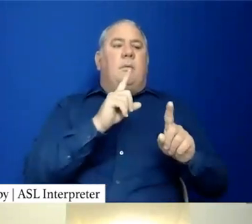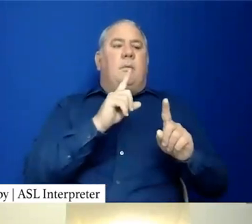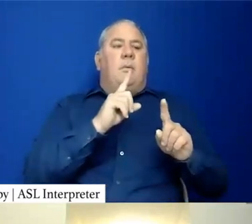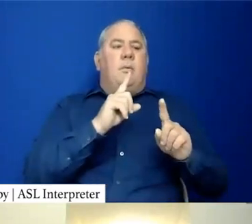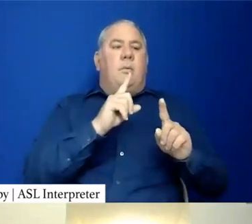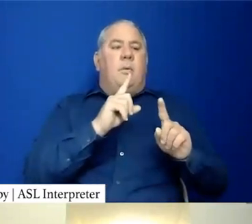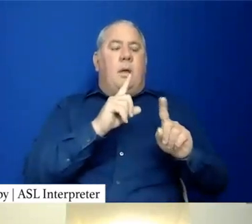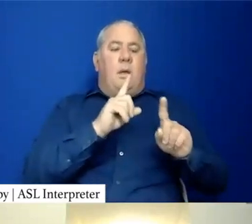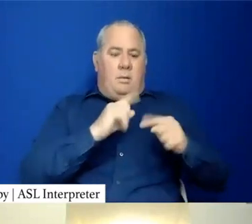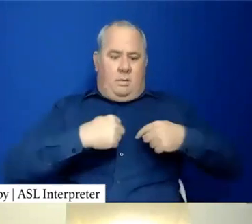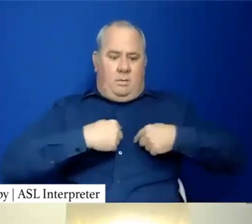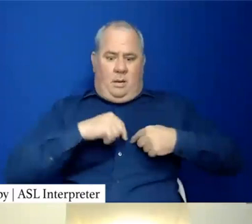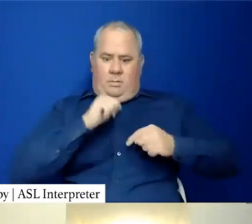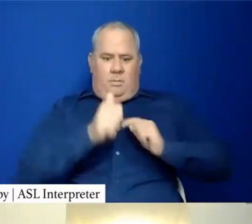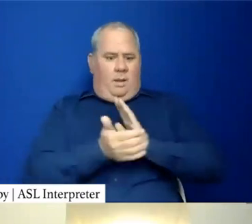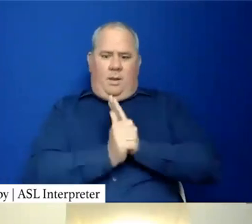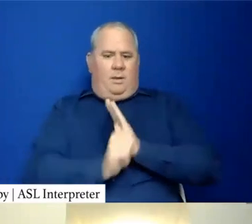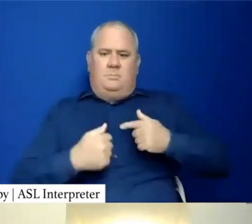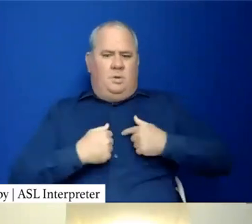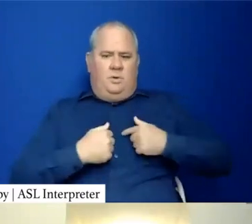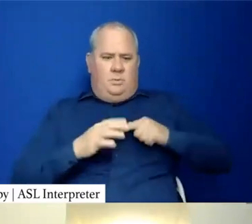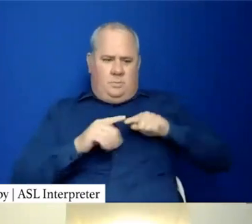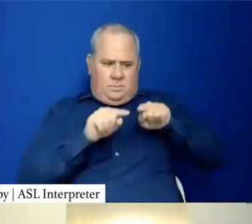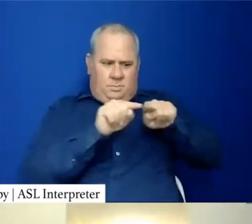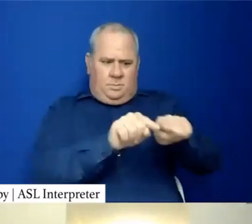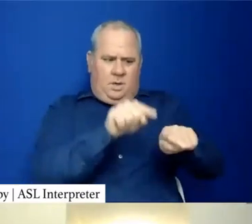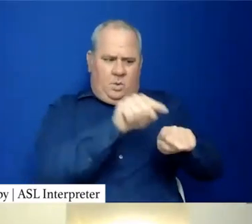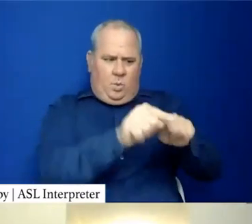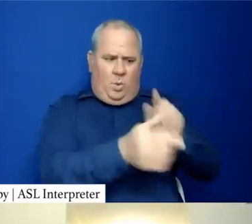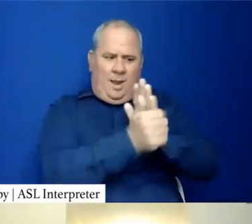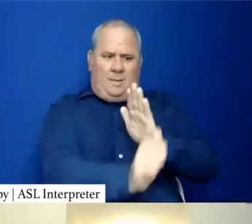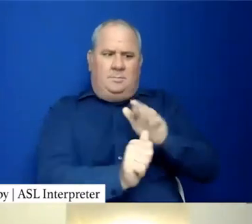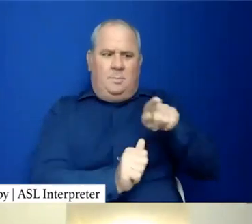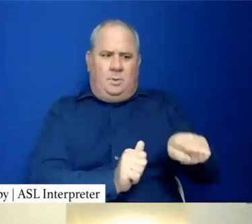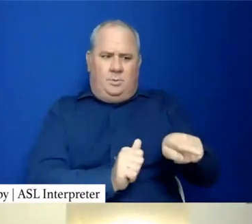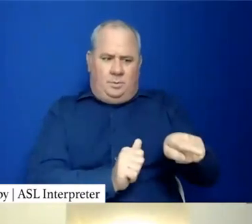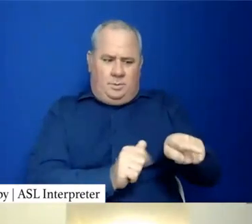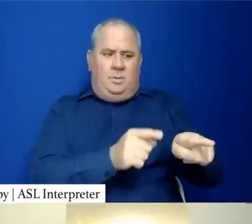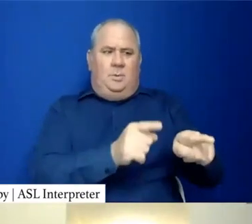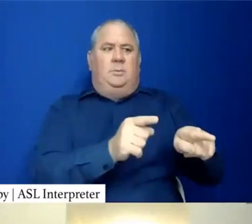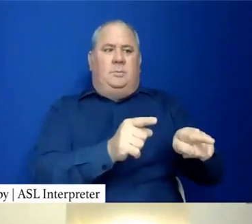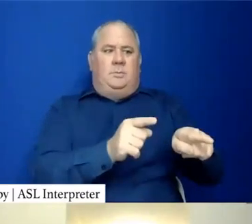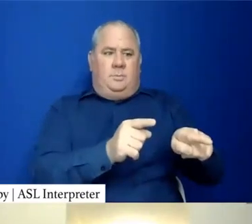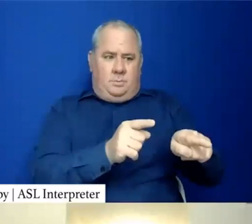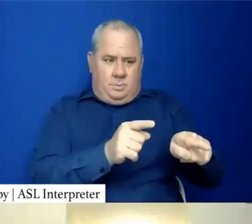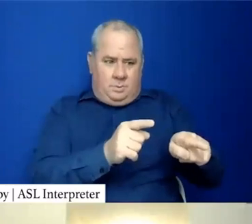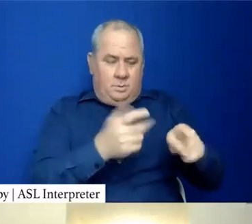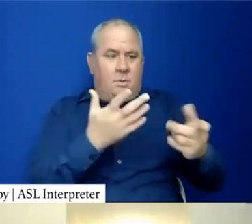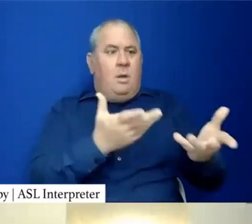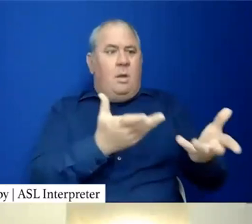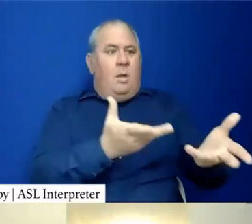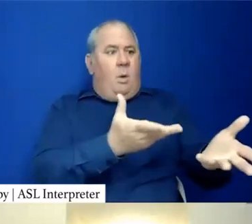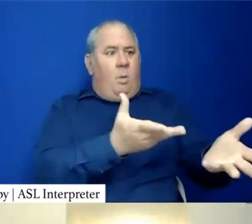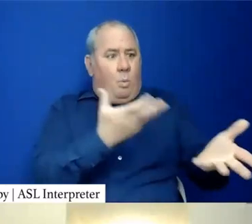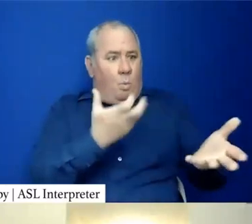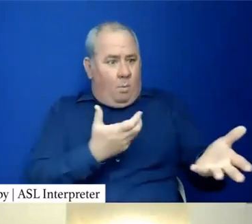in this area. Mm-hmm. You need to actually listen to their critical advice and feedback and incorporate it.